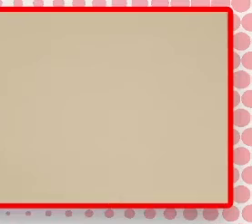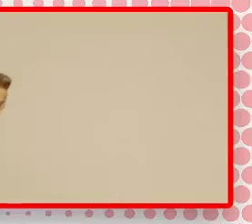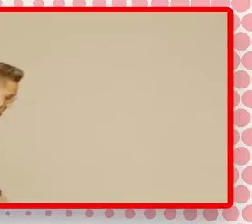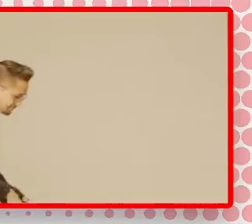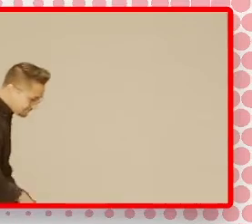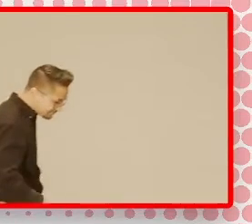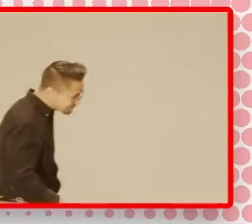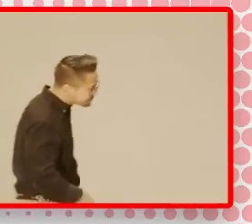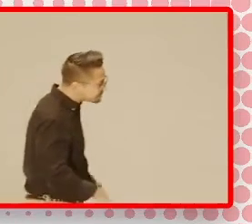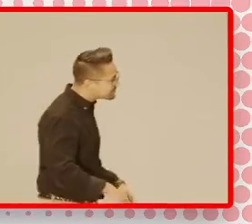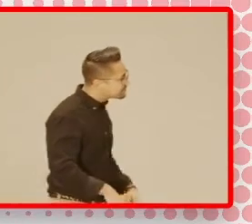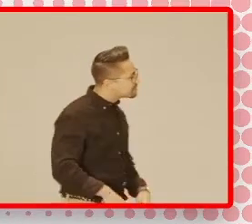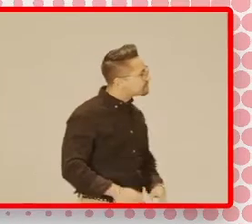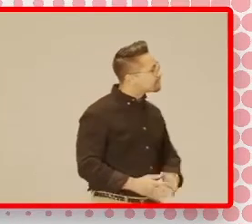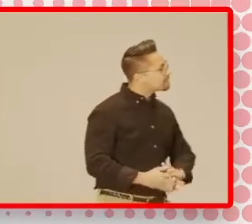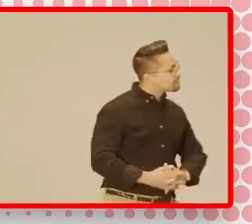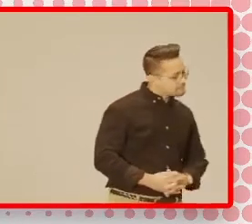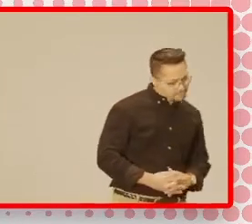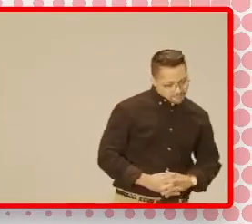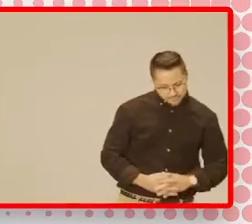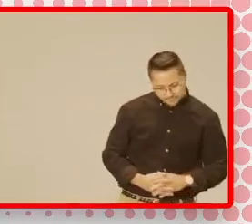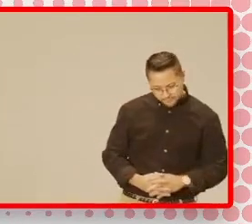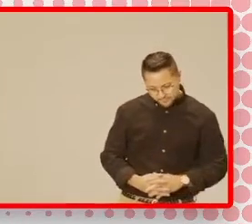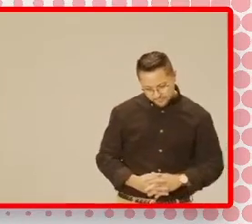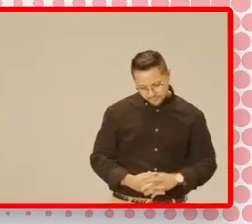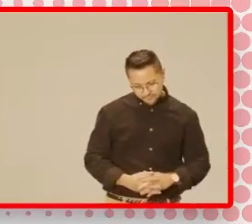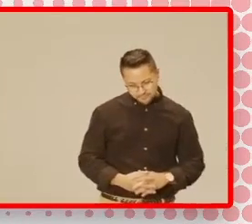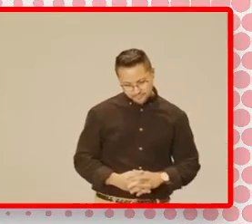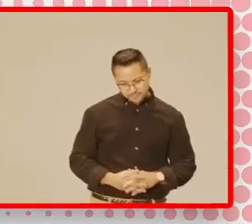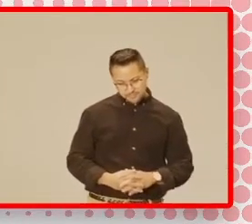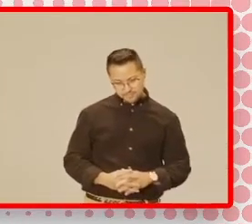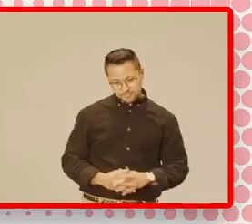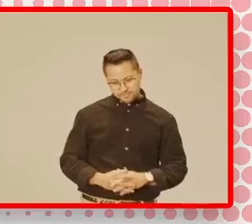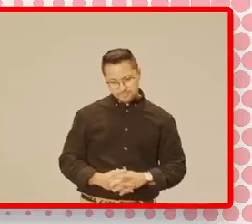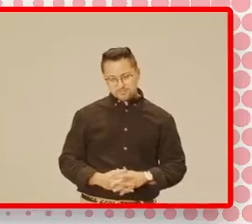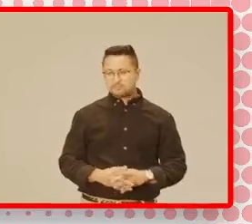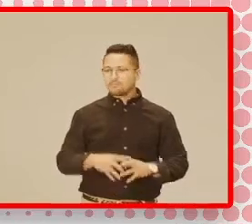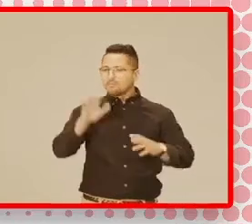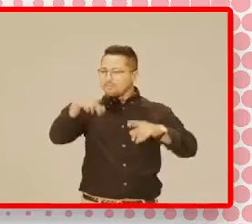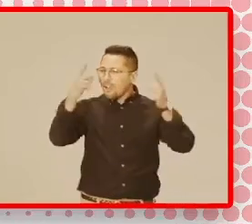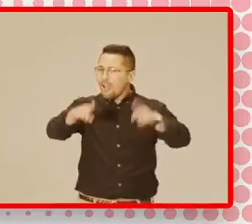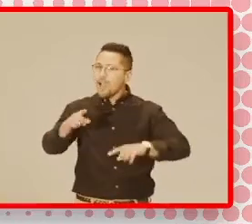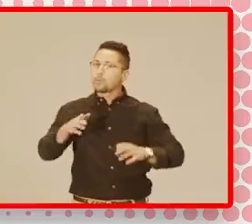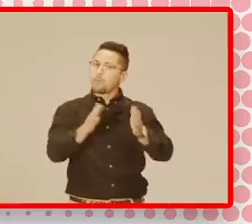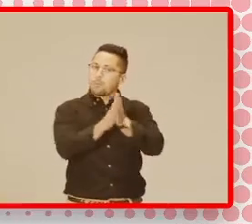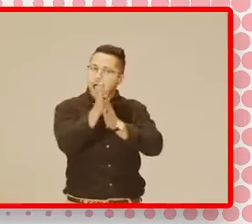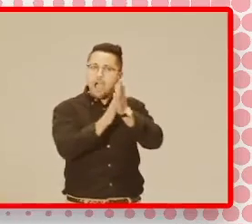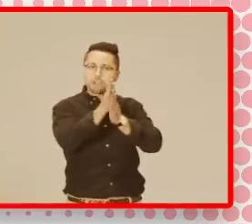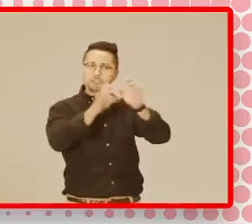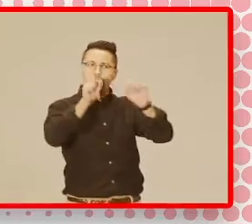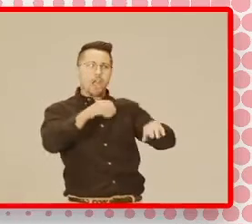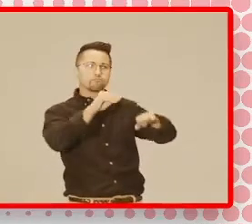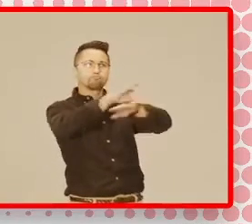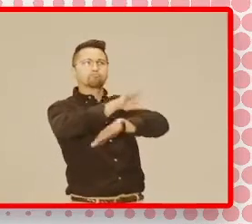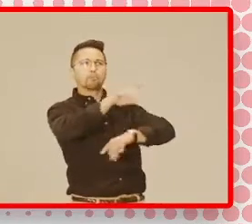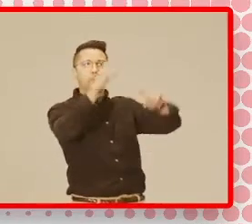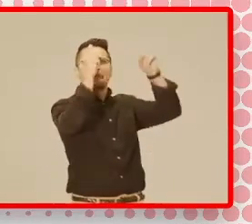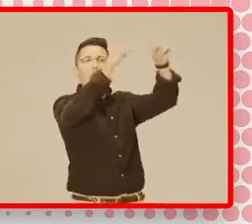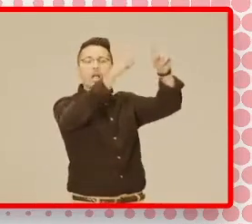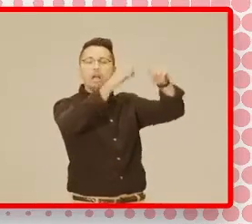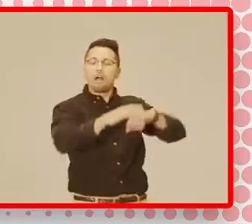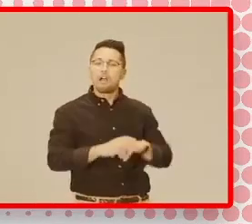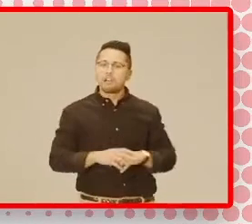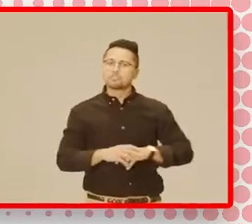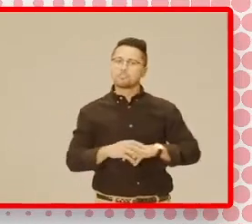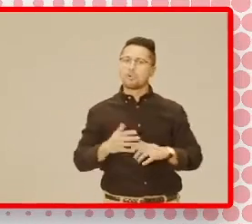Nikic is a one passion meets the open water swim. So while others took